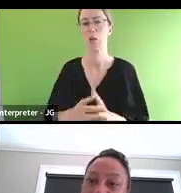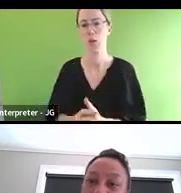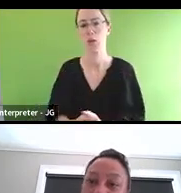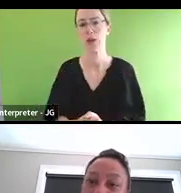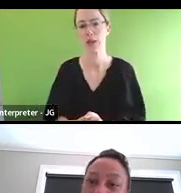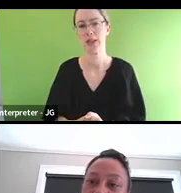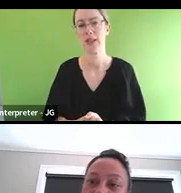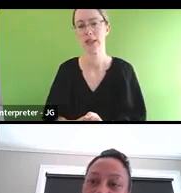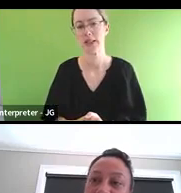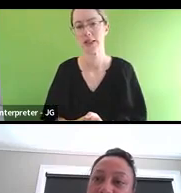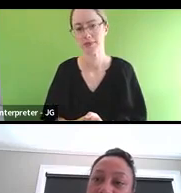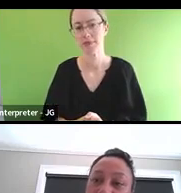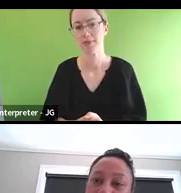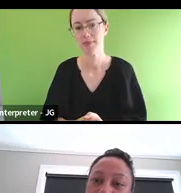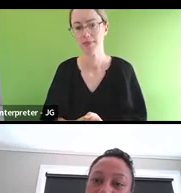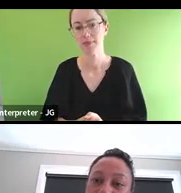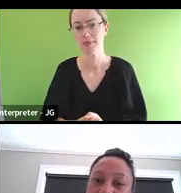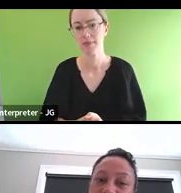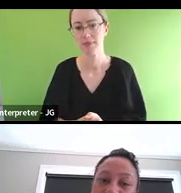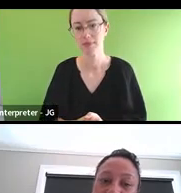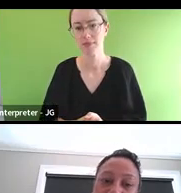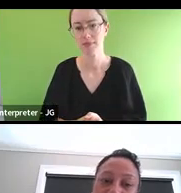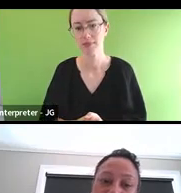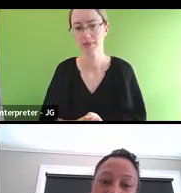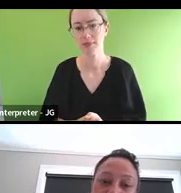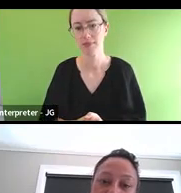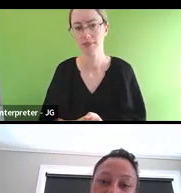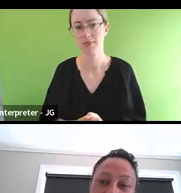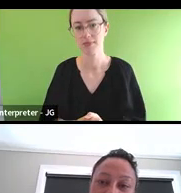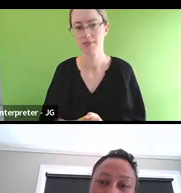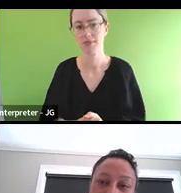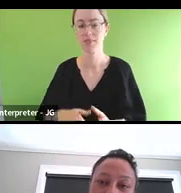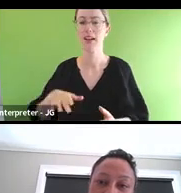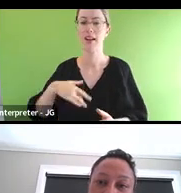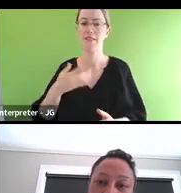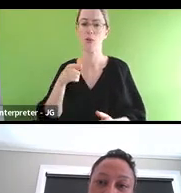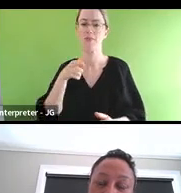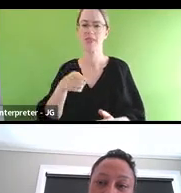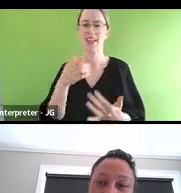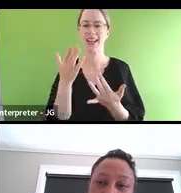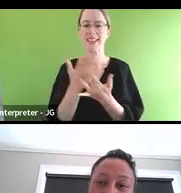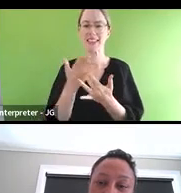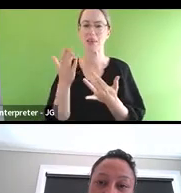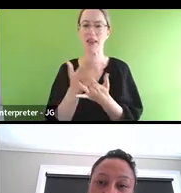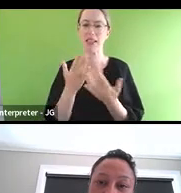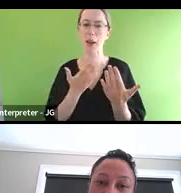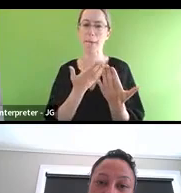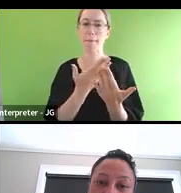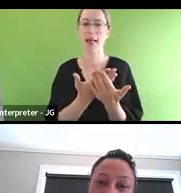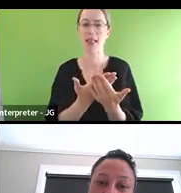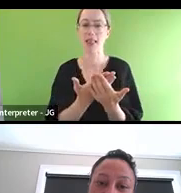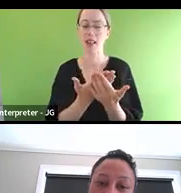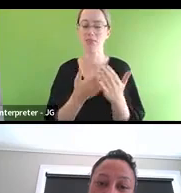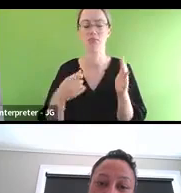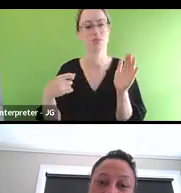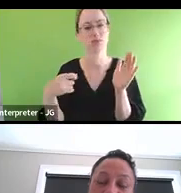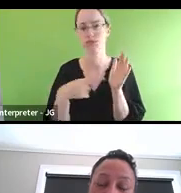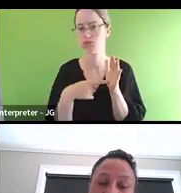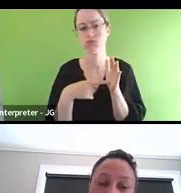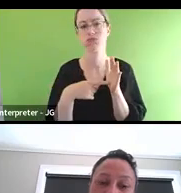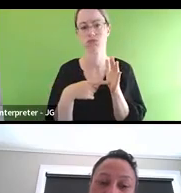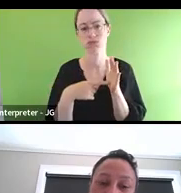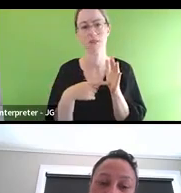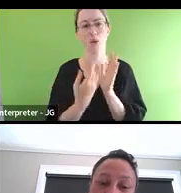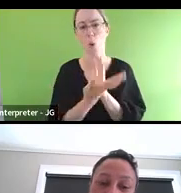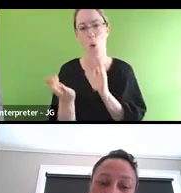really feel that has joined the meeting. This accessibility bill is very, very important to